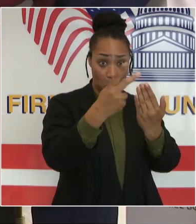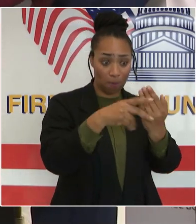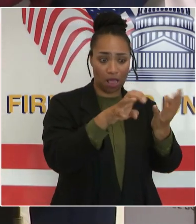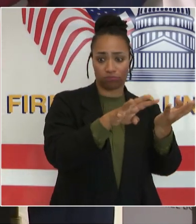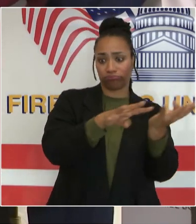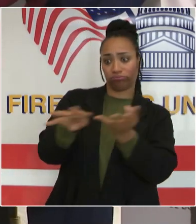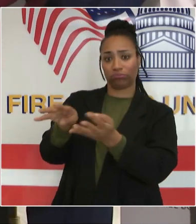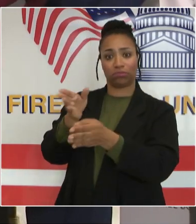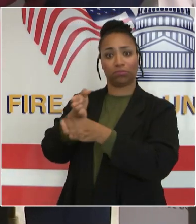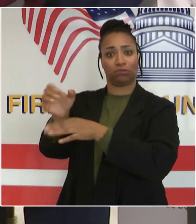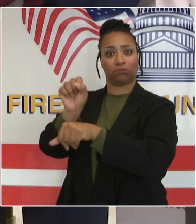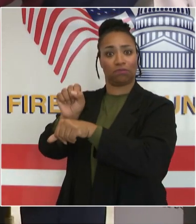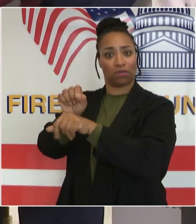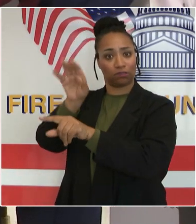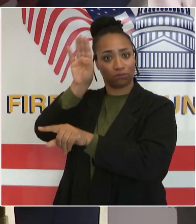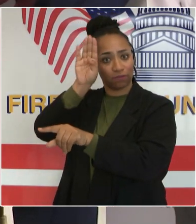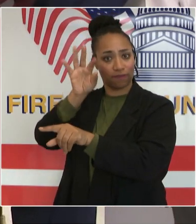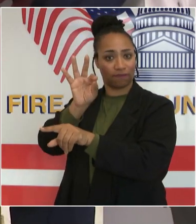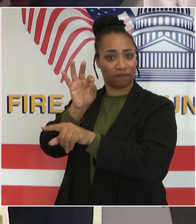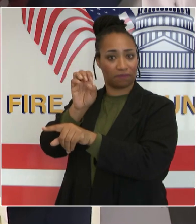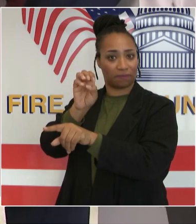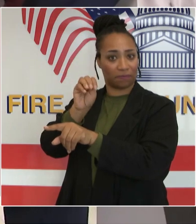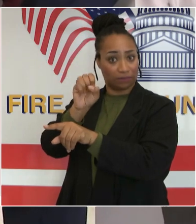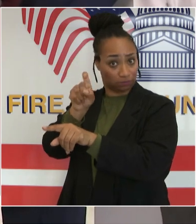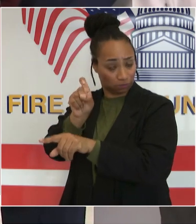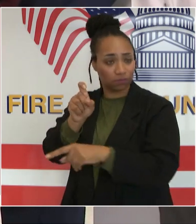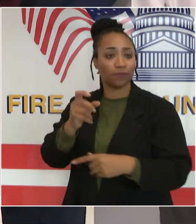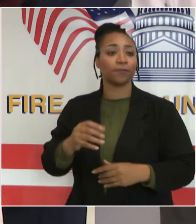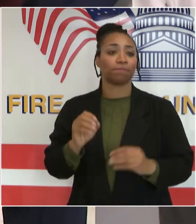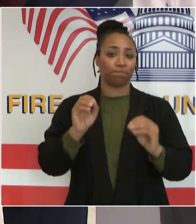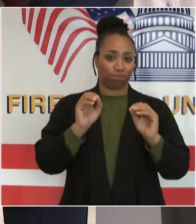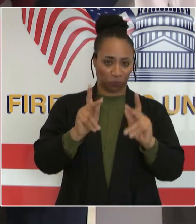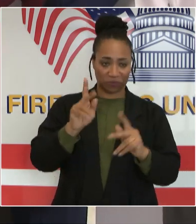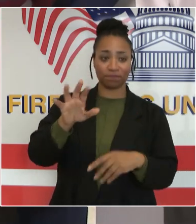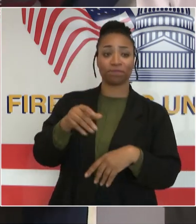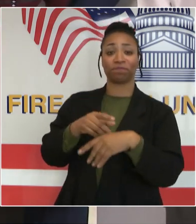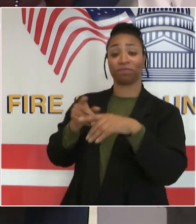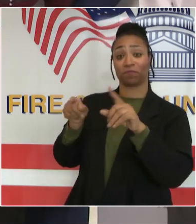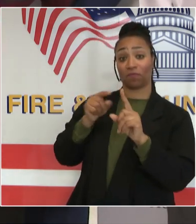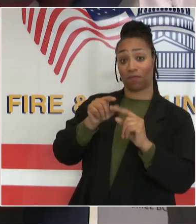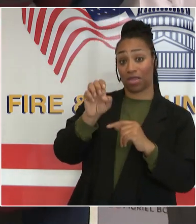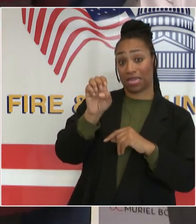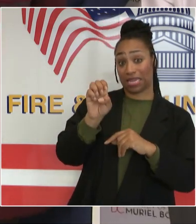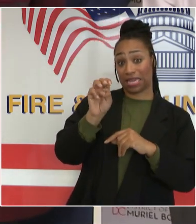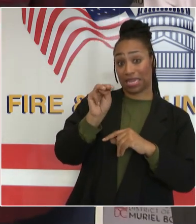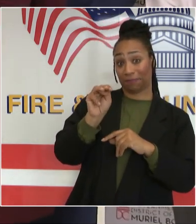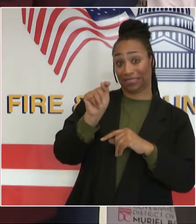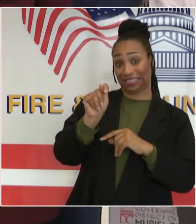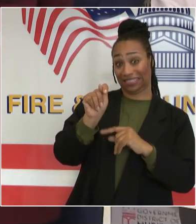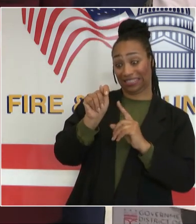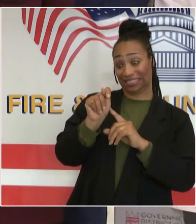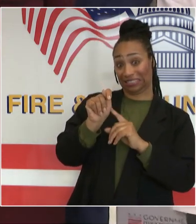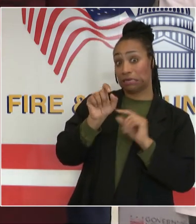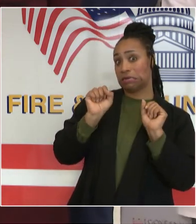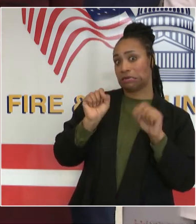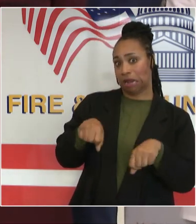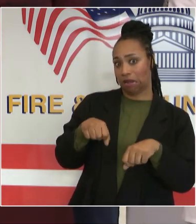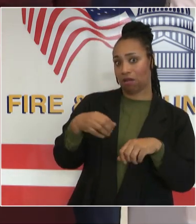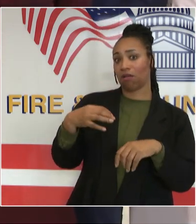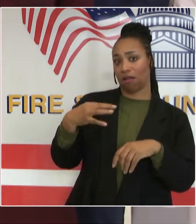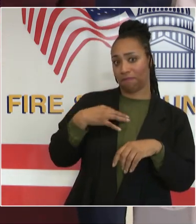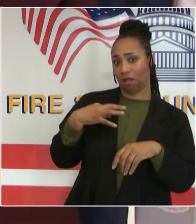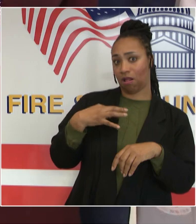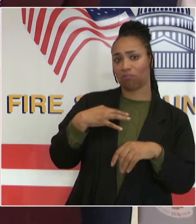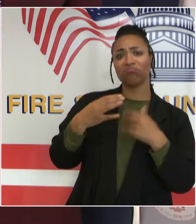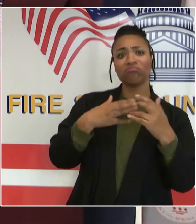So the program will be open to EMTs, whether they work for the District of Columbia Fire Department or not.